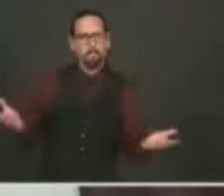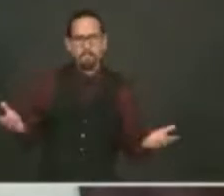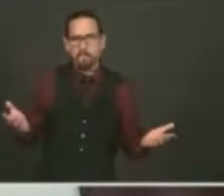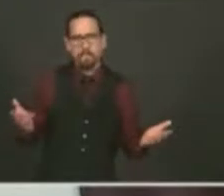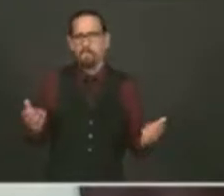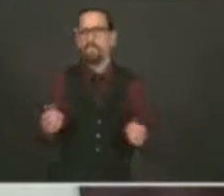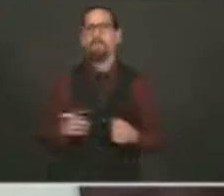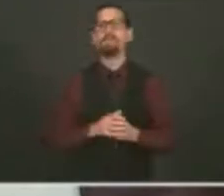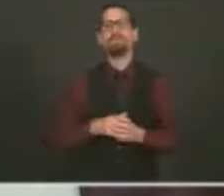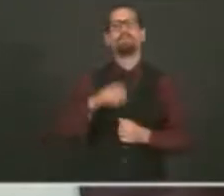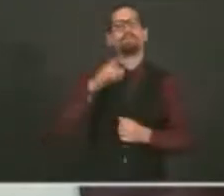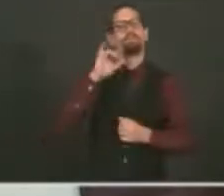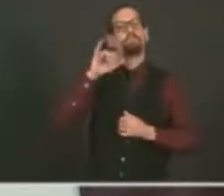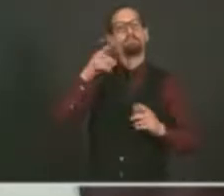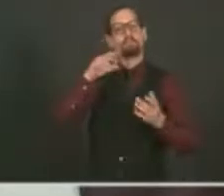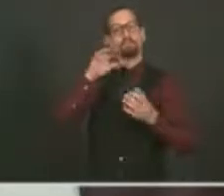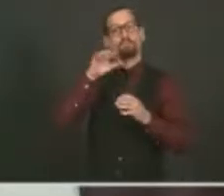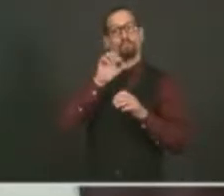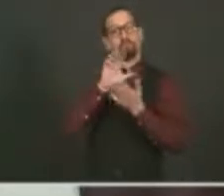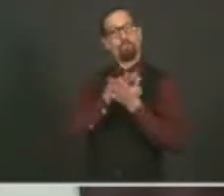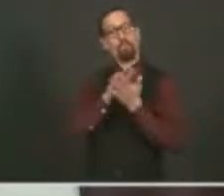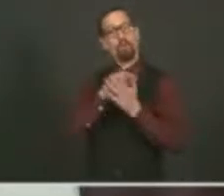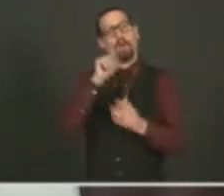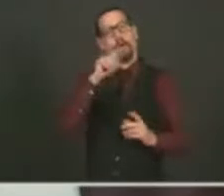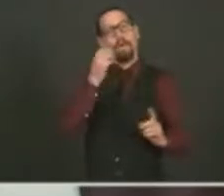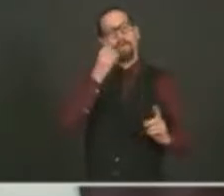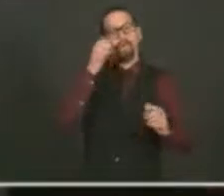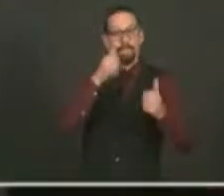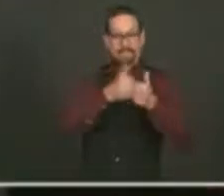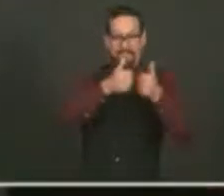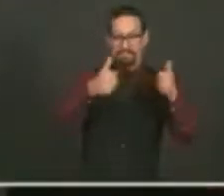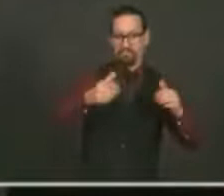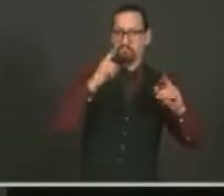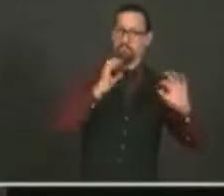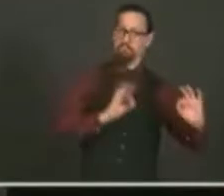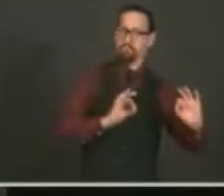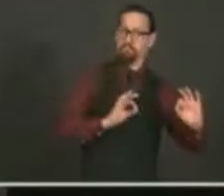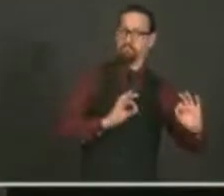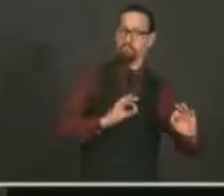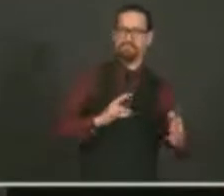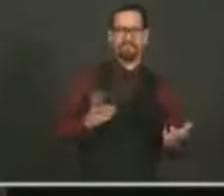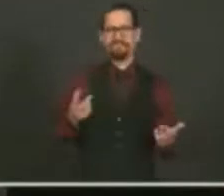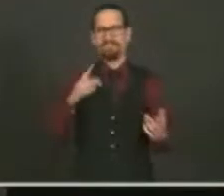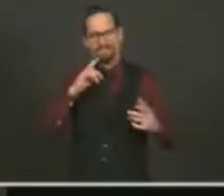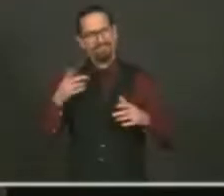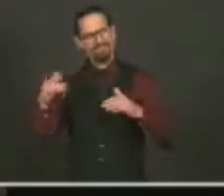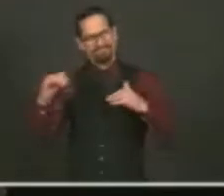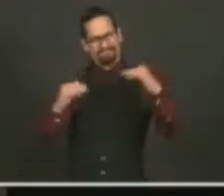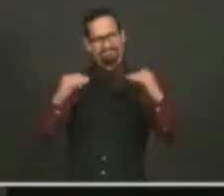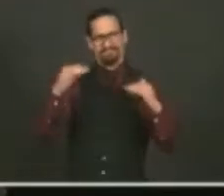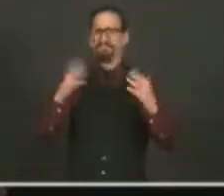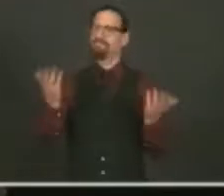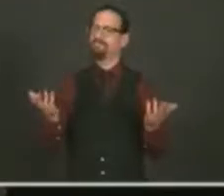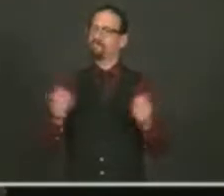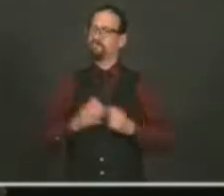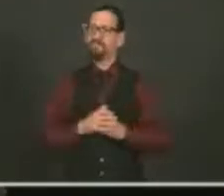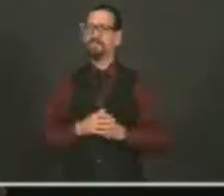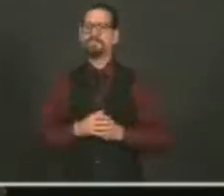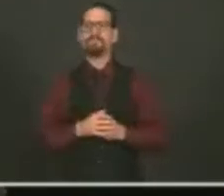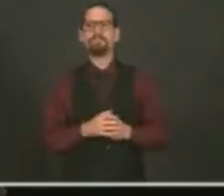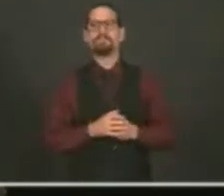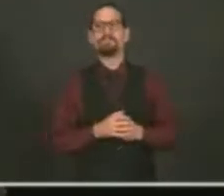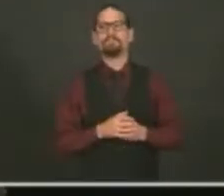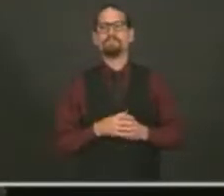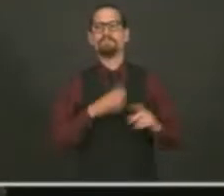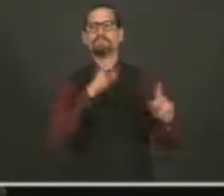the answer, because it's roughly 50-50. Just because at the end of August, I mean, we all watched the protests, the teachers making out their wills,